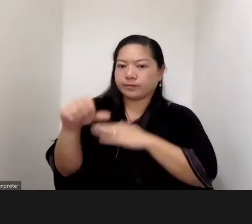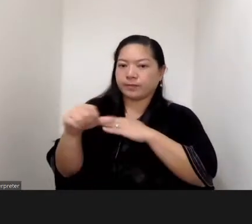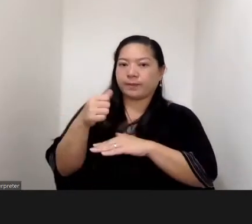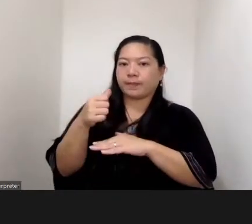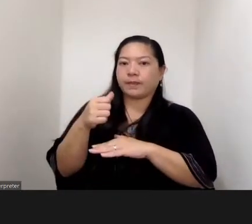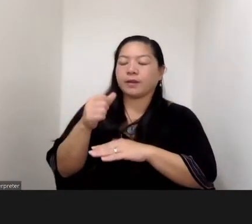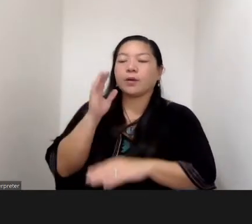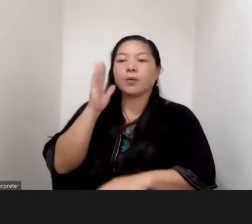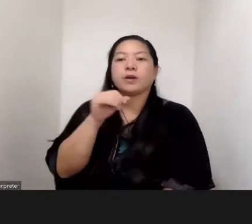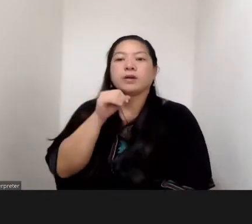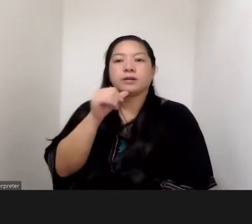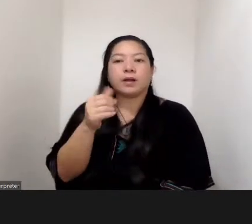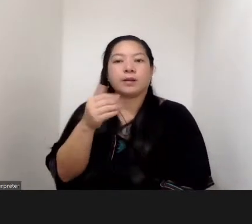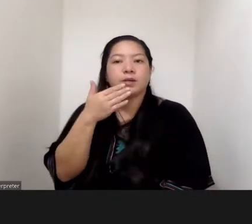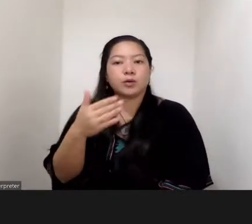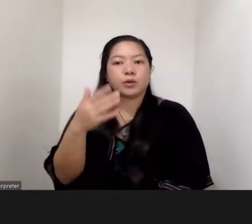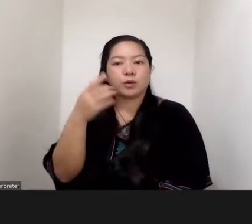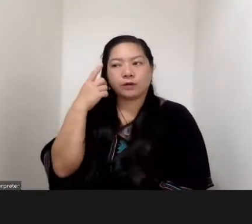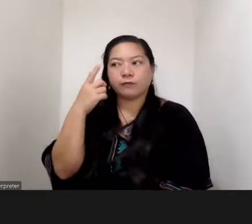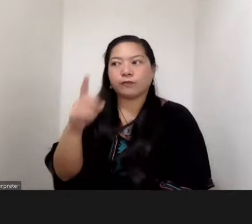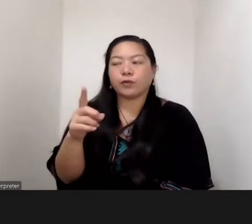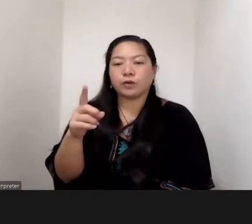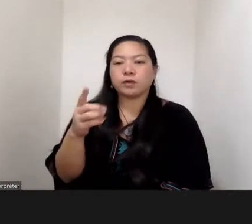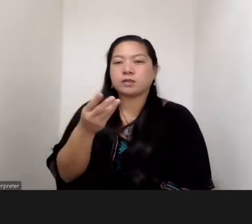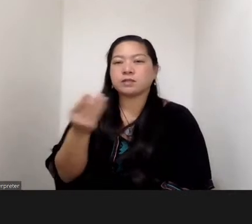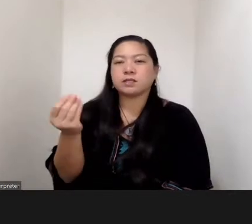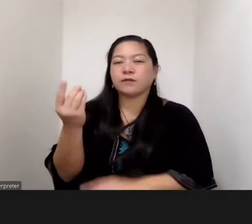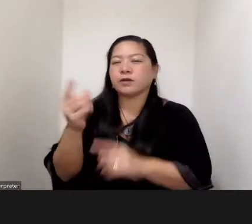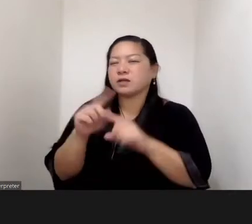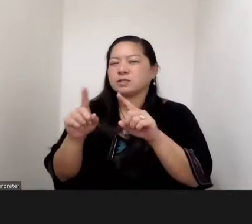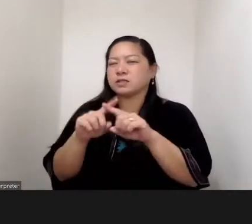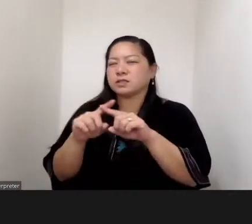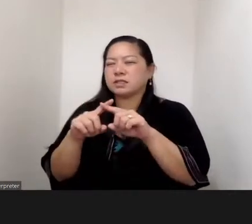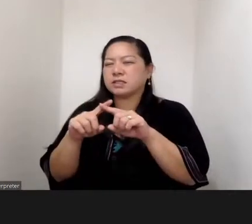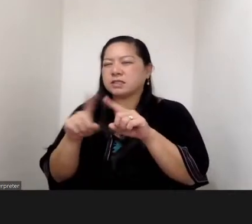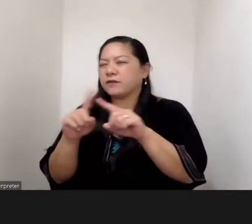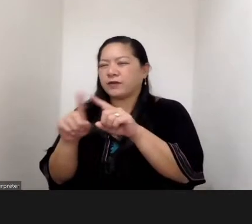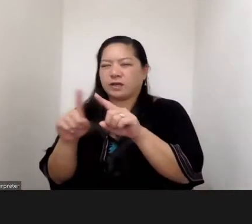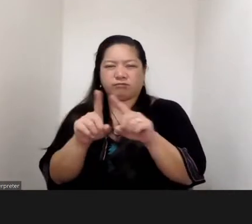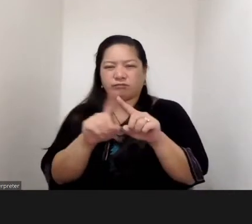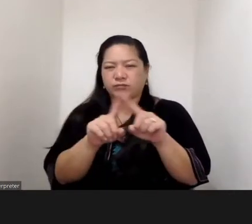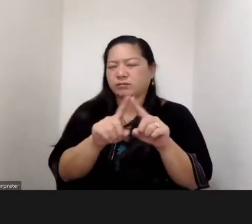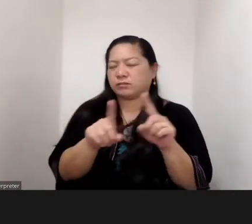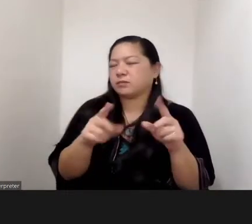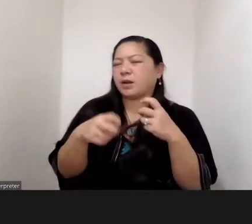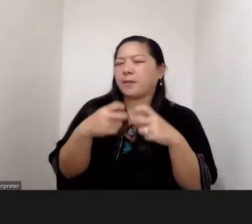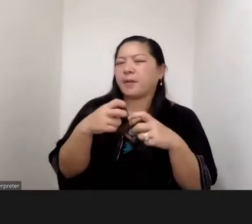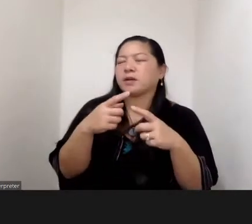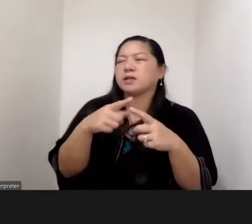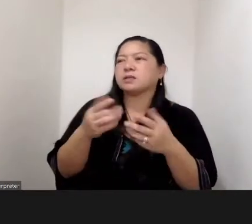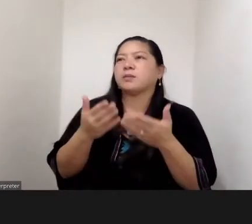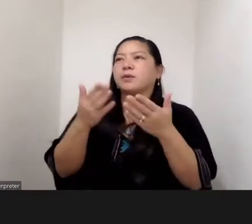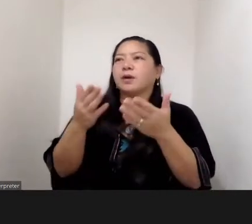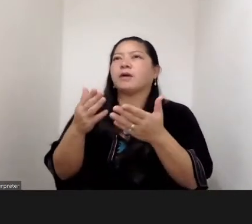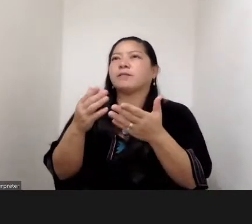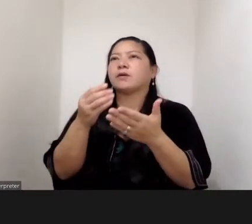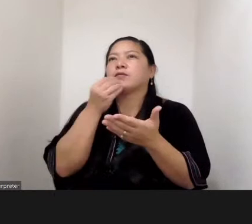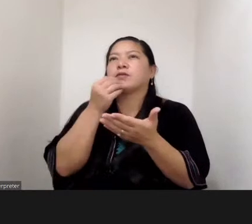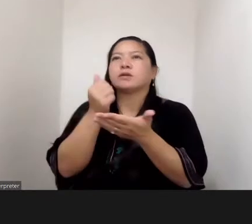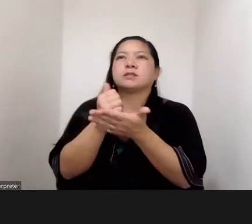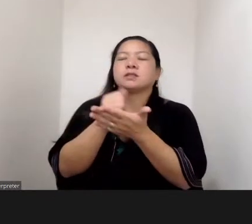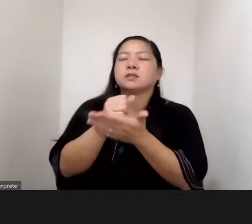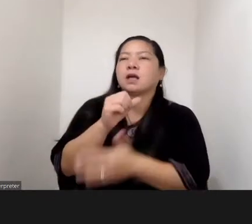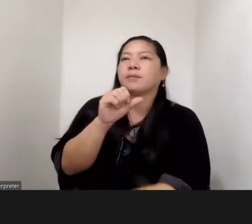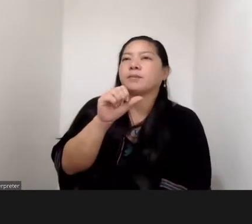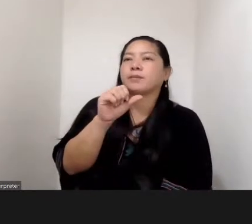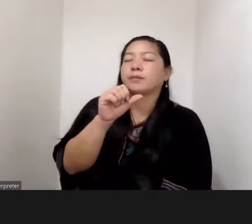will not be good for several different issues. It was even brought up the supplemental food stamps,